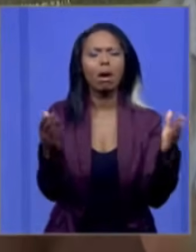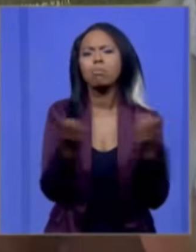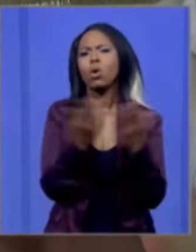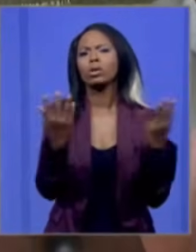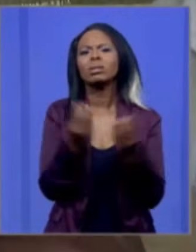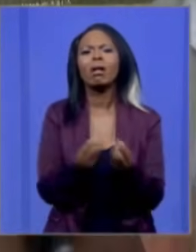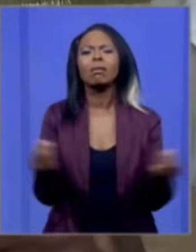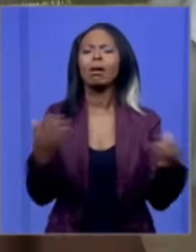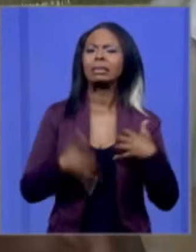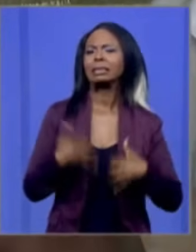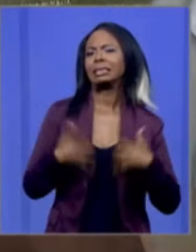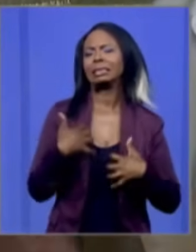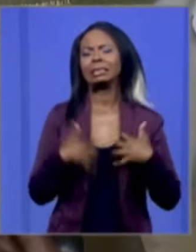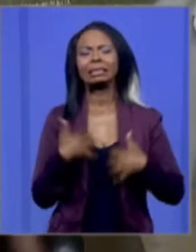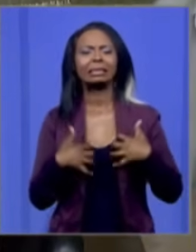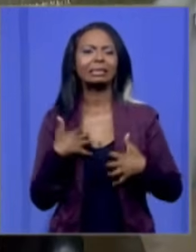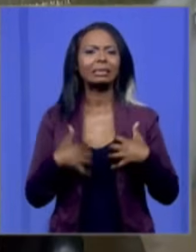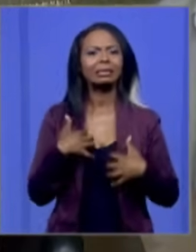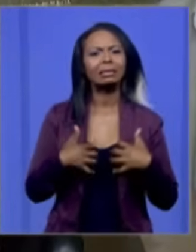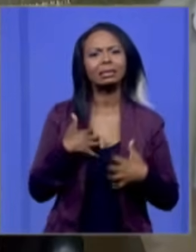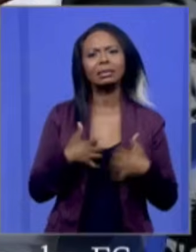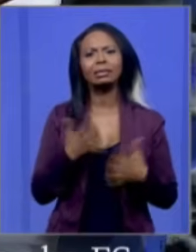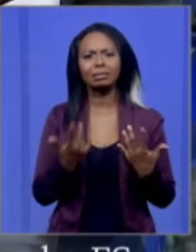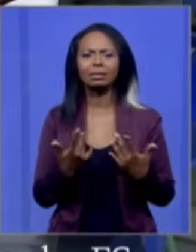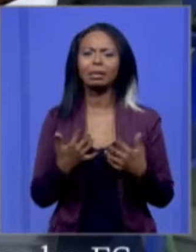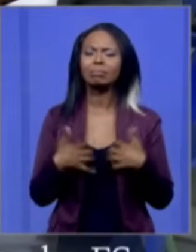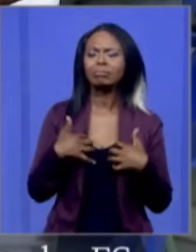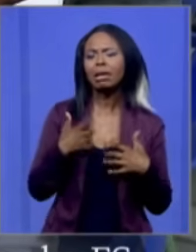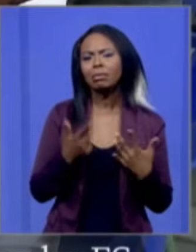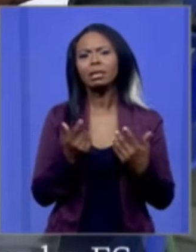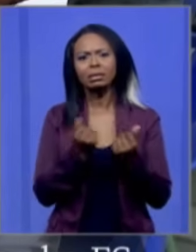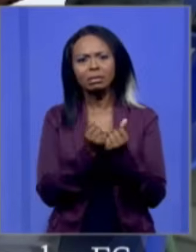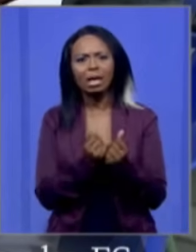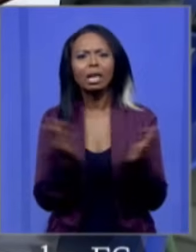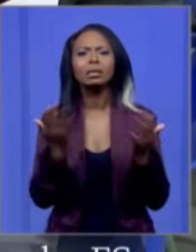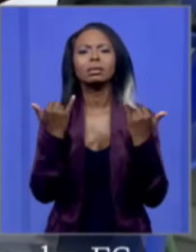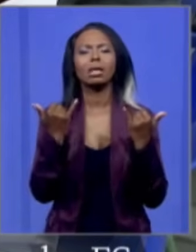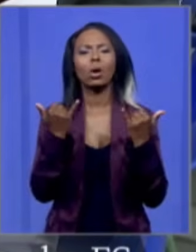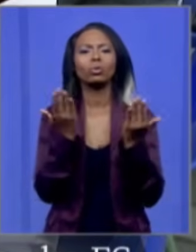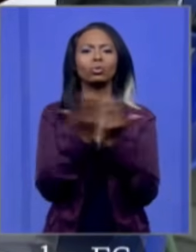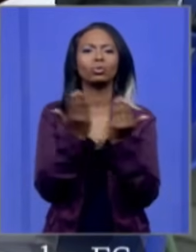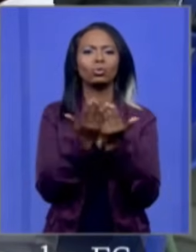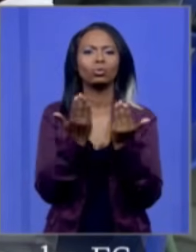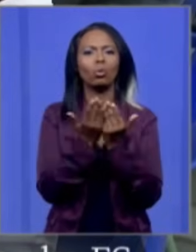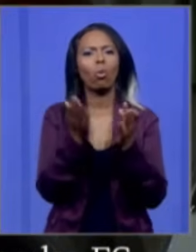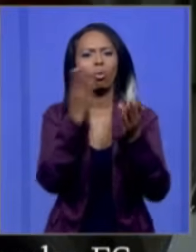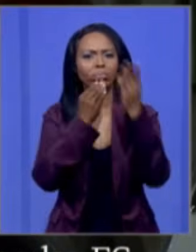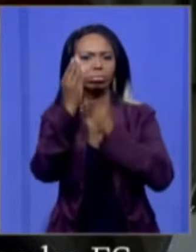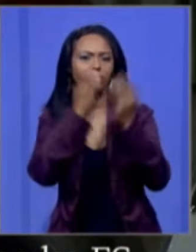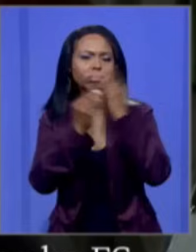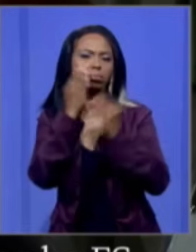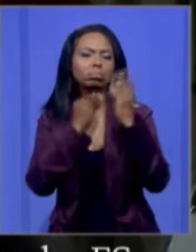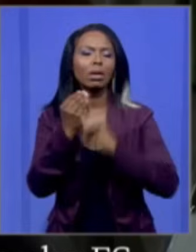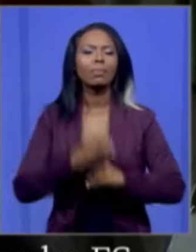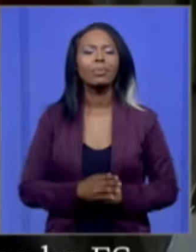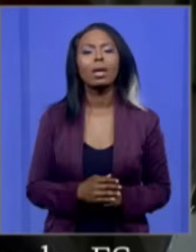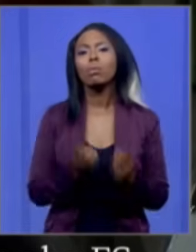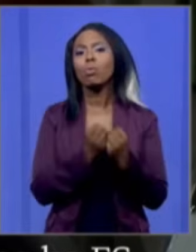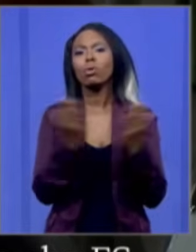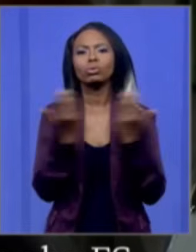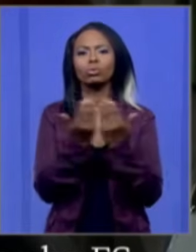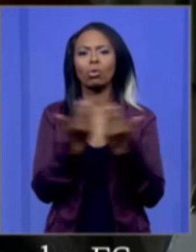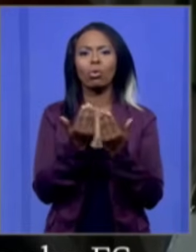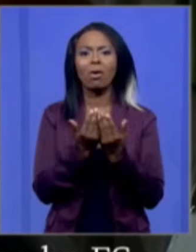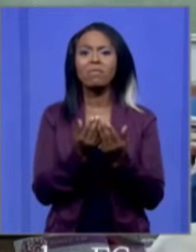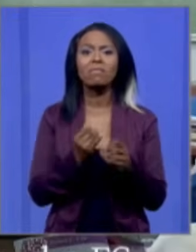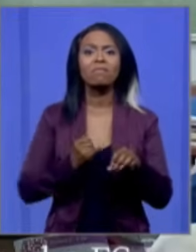le tjantjello ka ha barutwana ba le malala a laotswe ho qala selemo se setjha sa dithuto. Dikolo ha di a senya